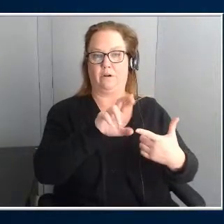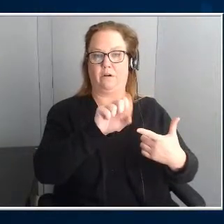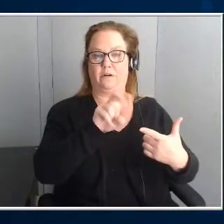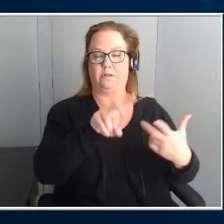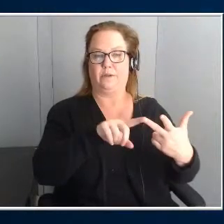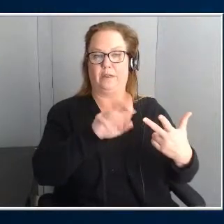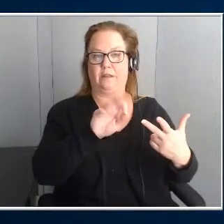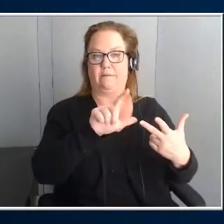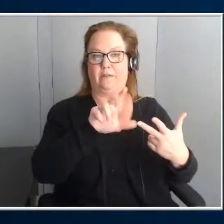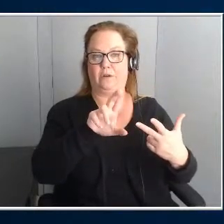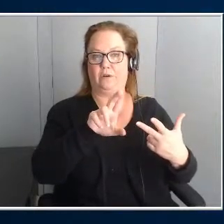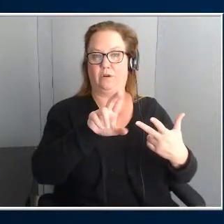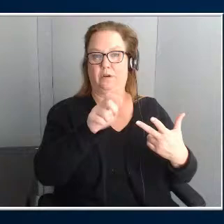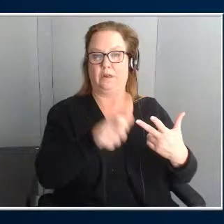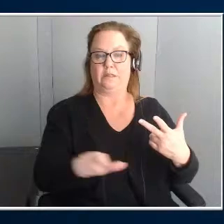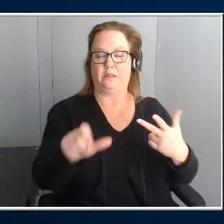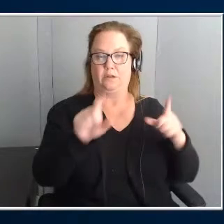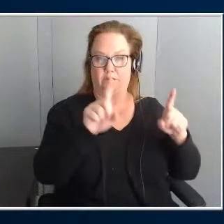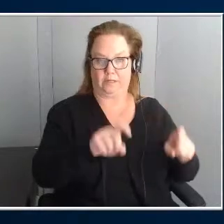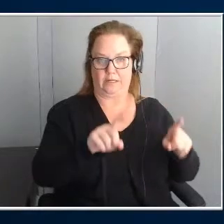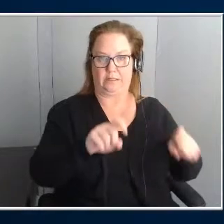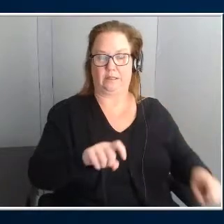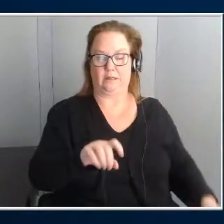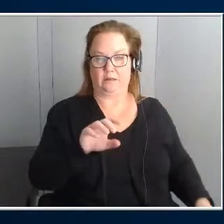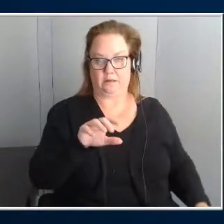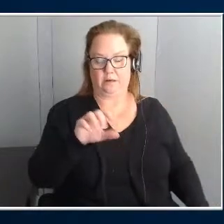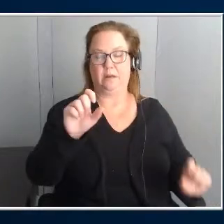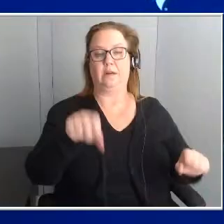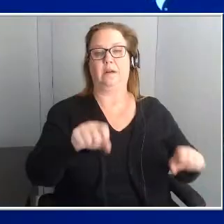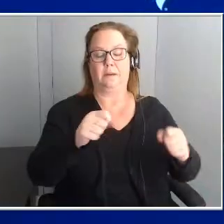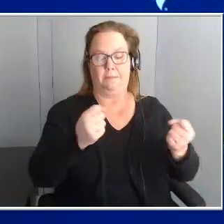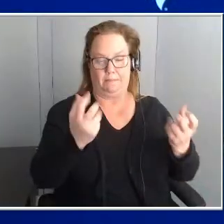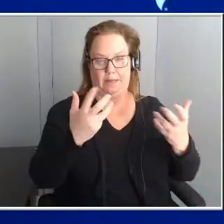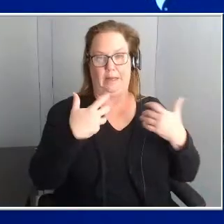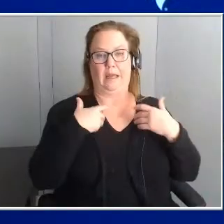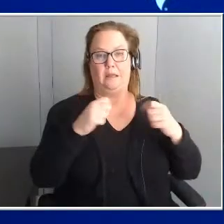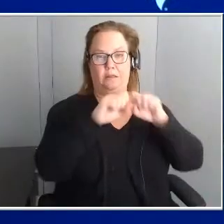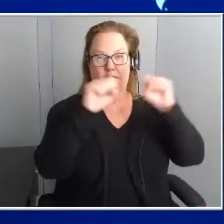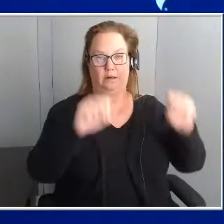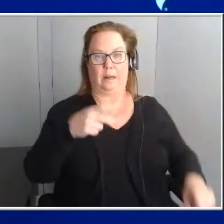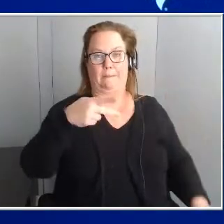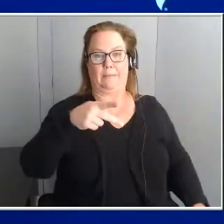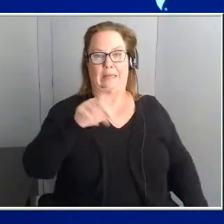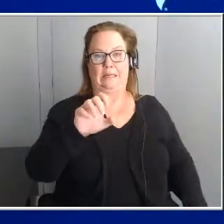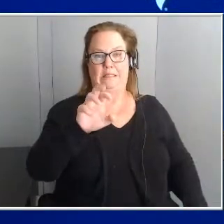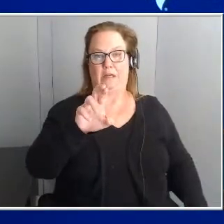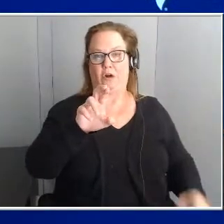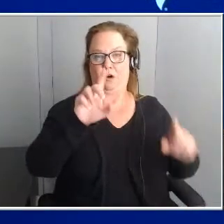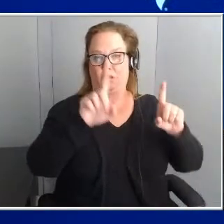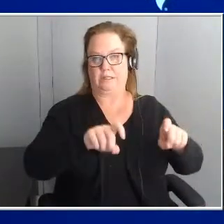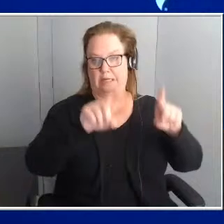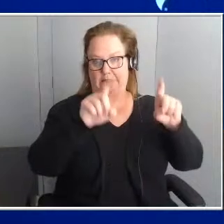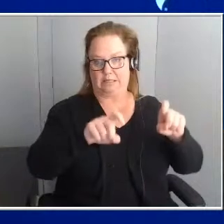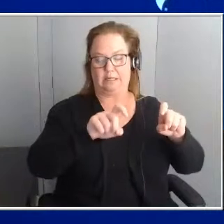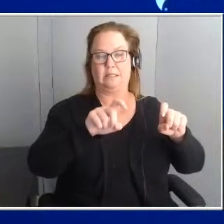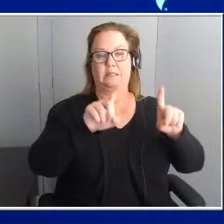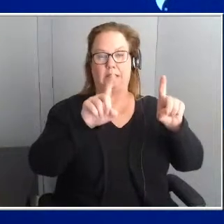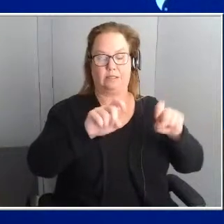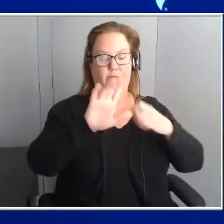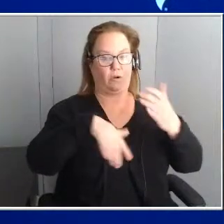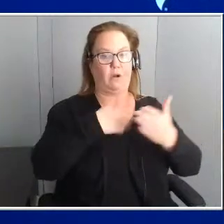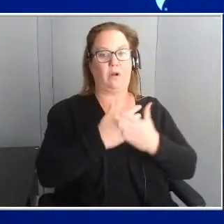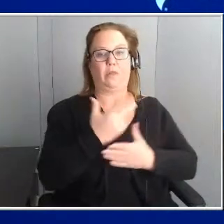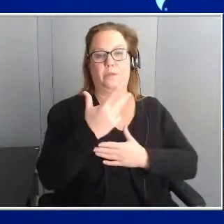flu. Is there, Dr. Barr? And a lot of health systems have this, so there's a PCR test that can test for all three at once.